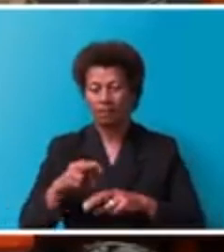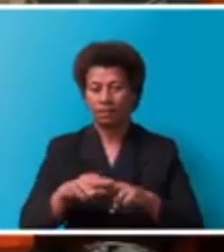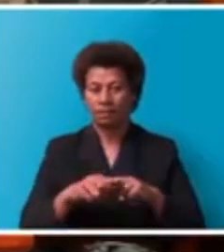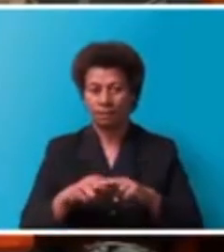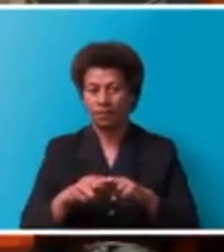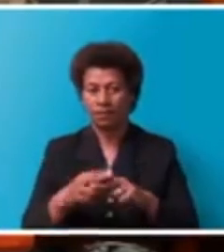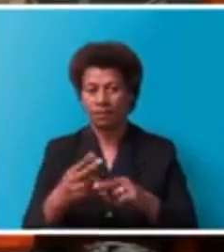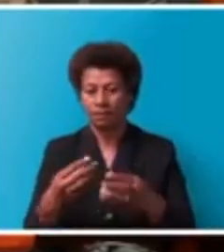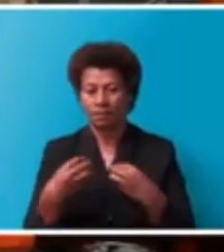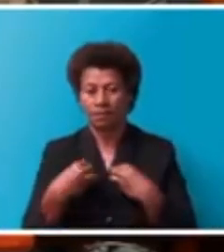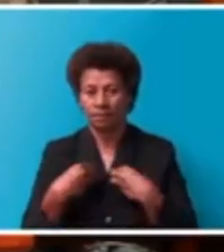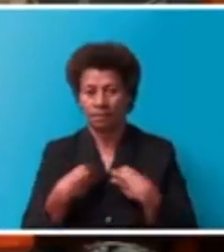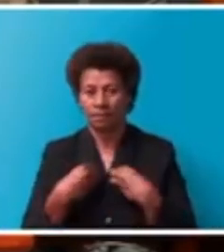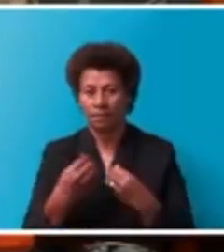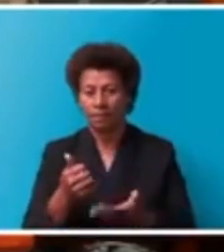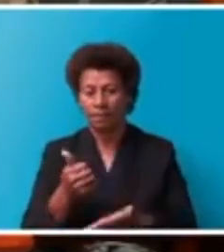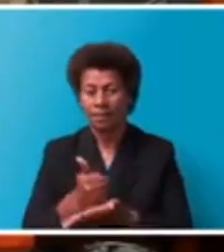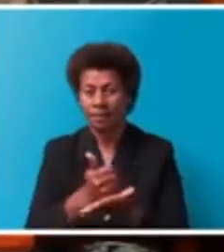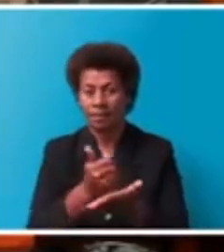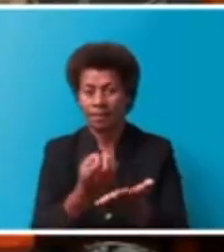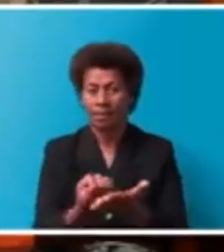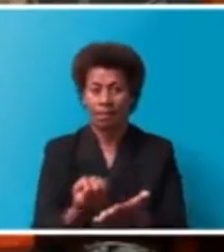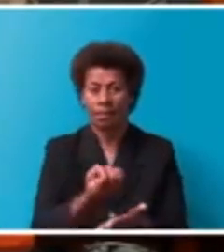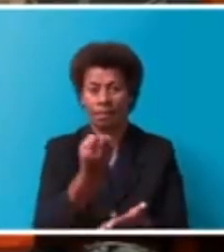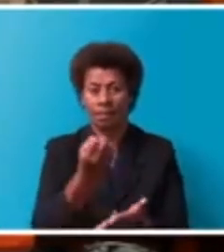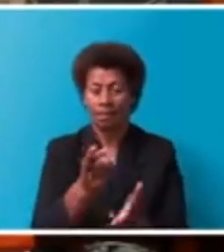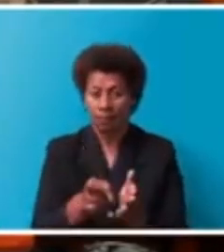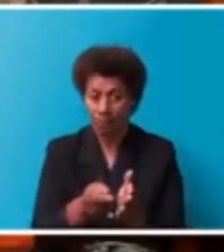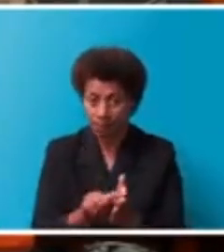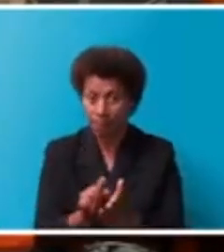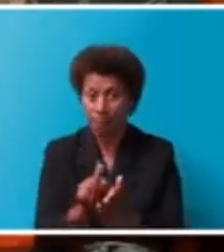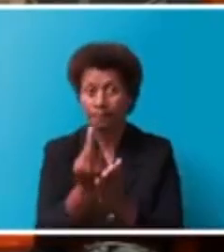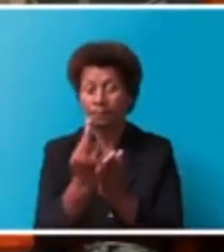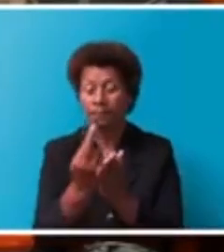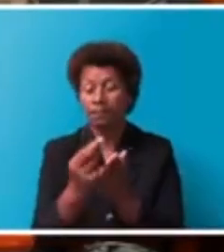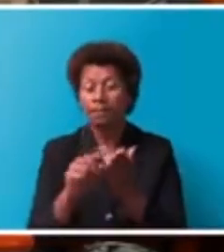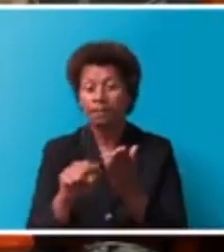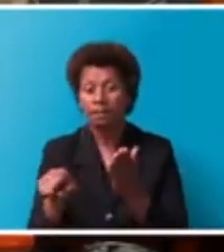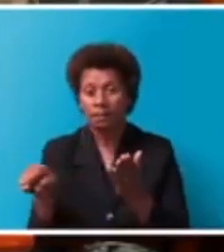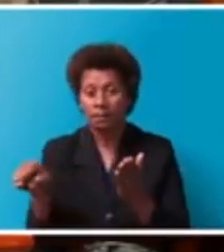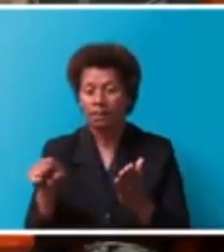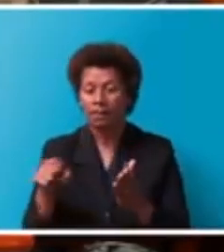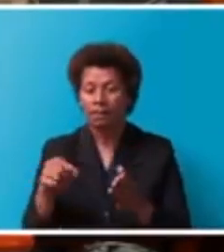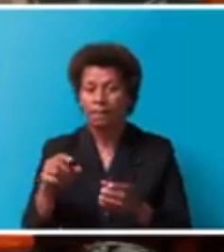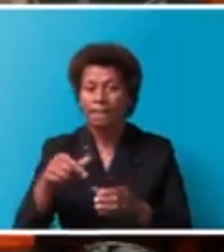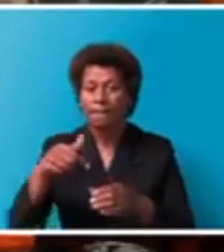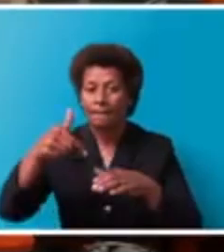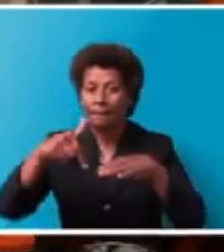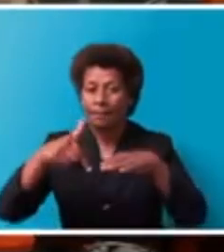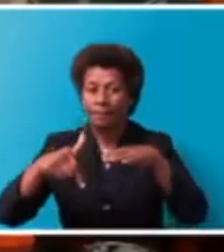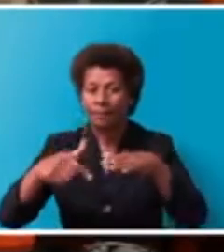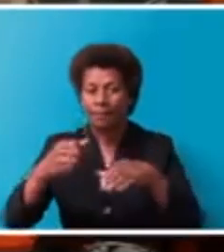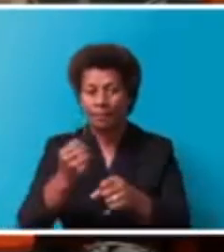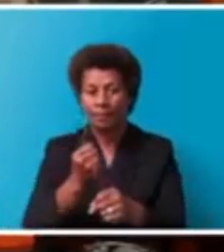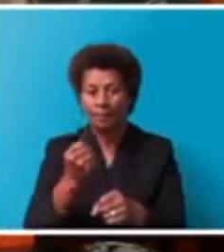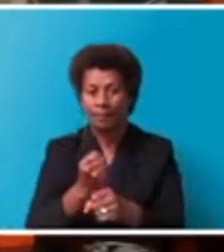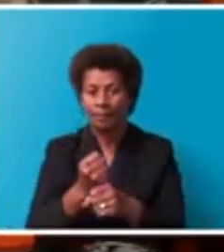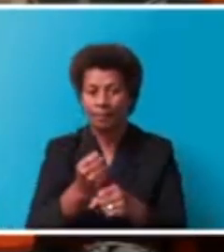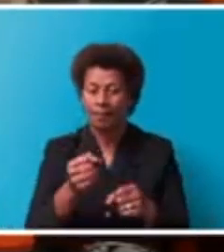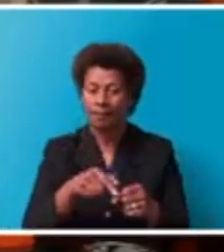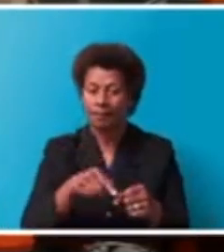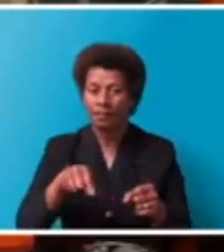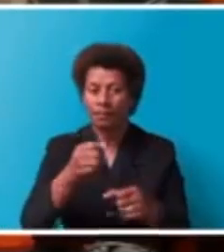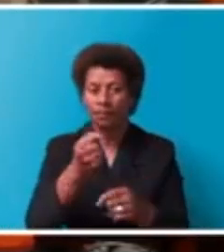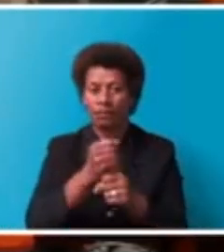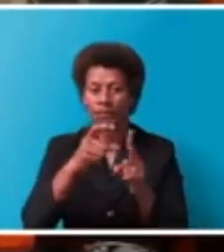aid the country's economic recovery and boost the contribution of the mining sector to Fiji's GDP. The ministry